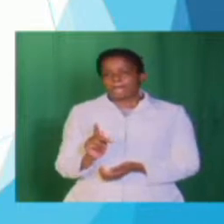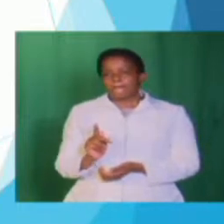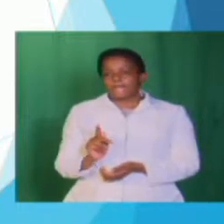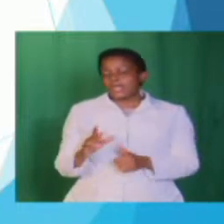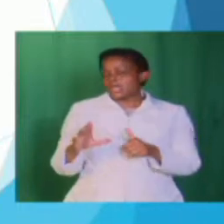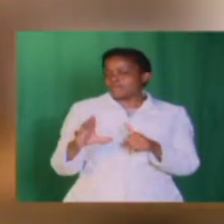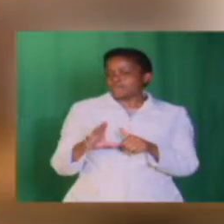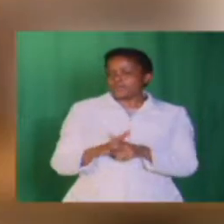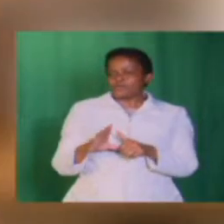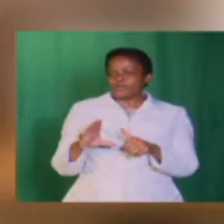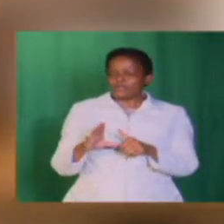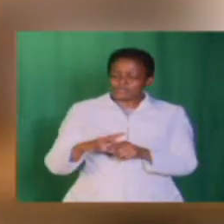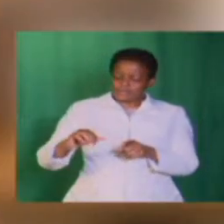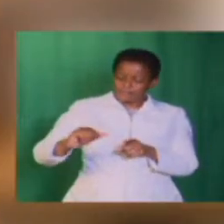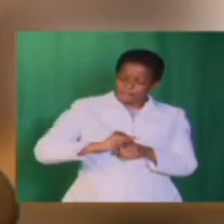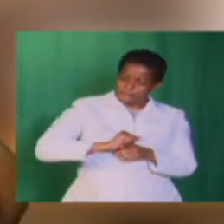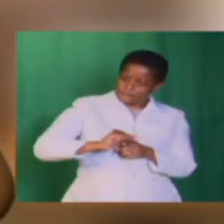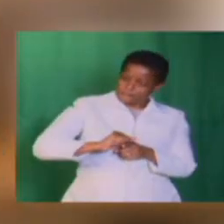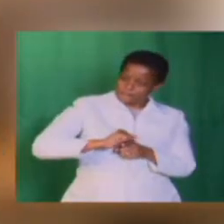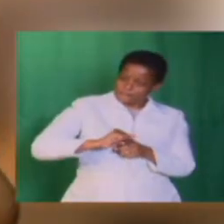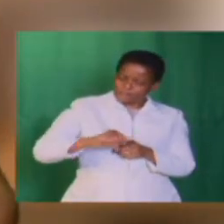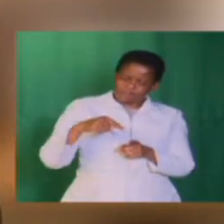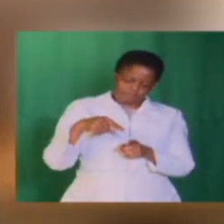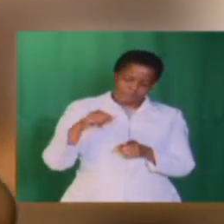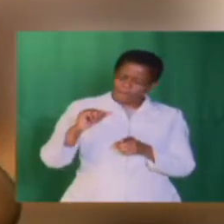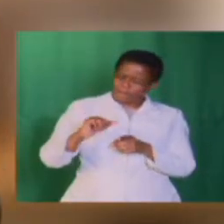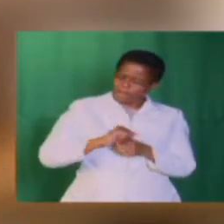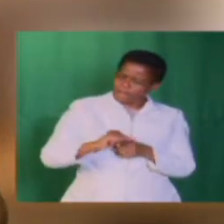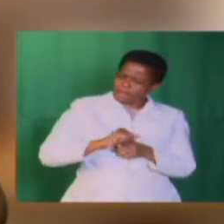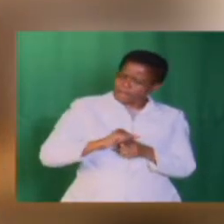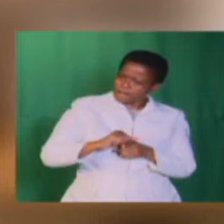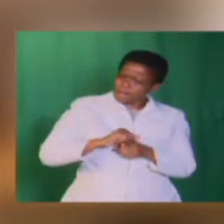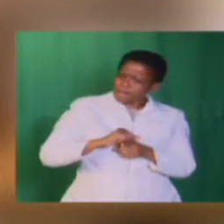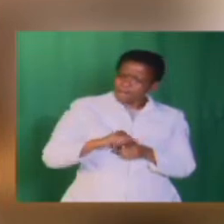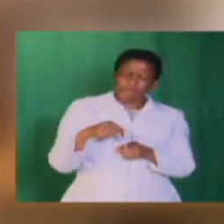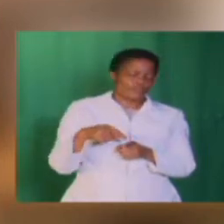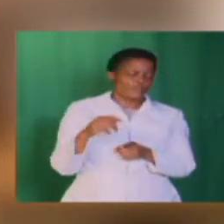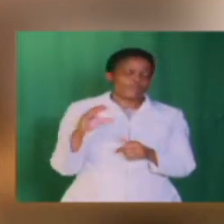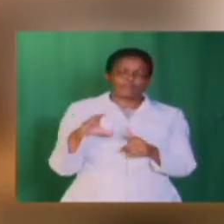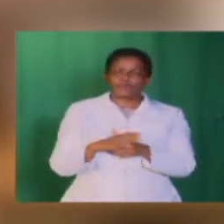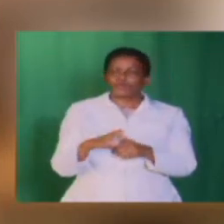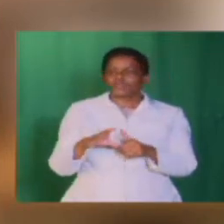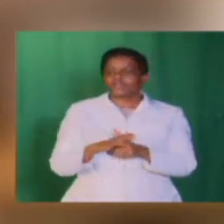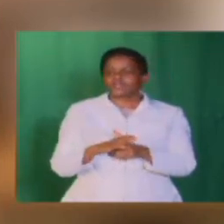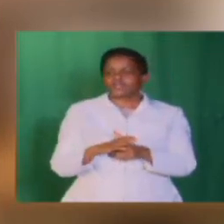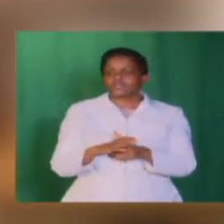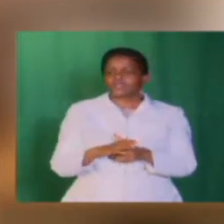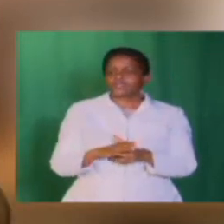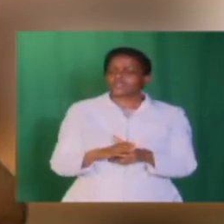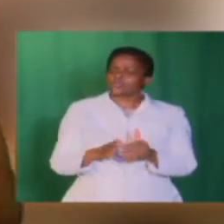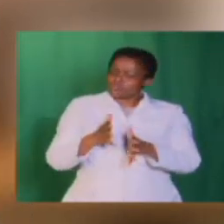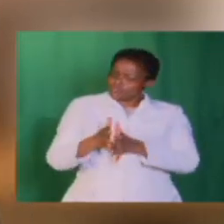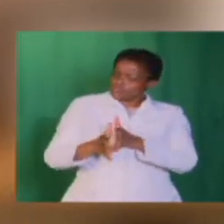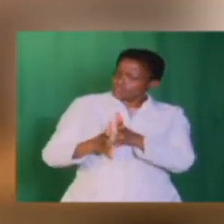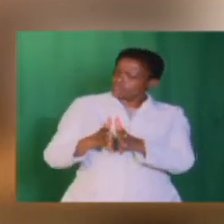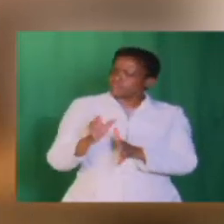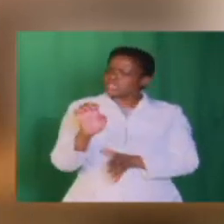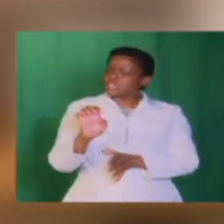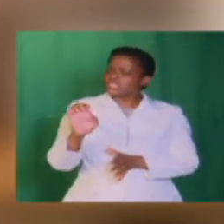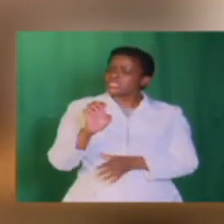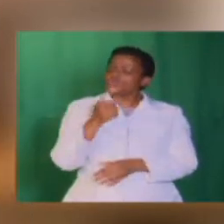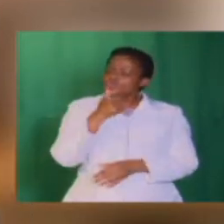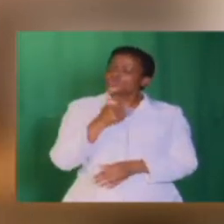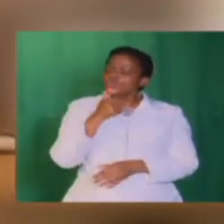is important that we practice. It is important that you practice speaking in the English language. Speak with your